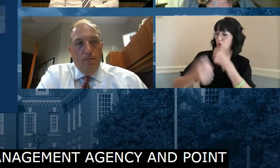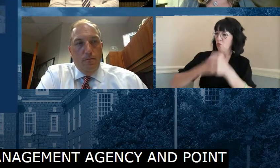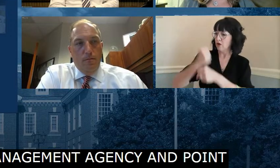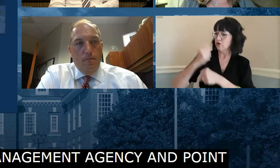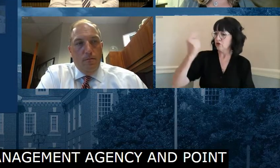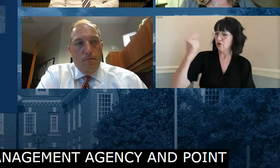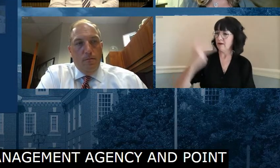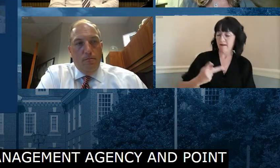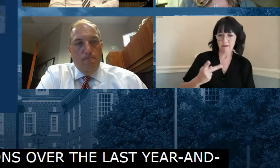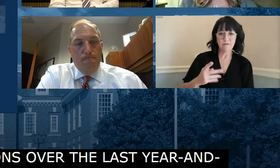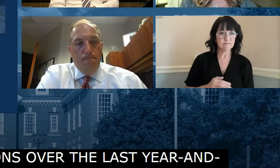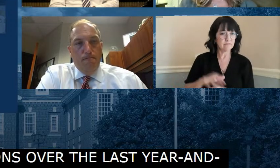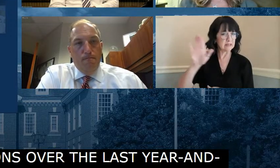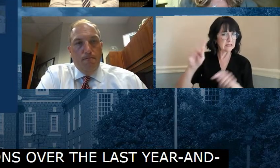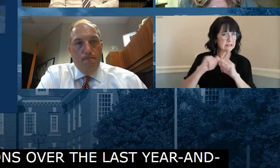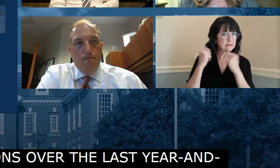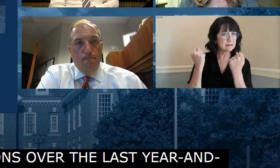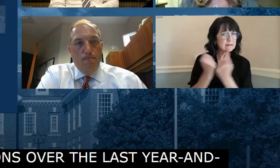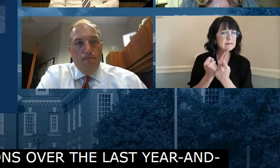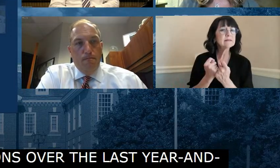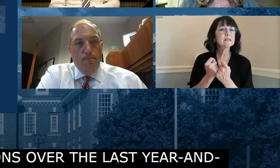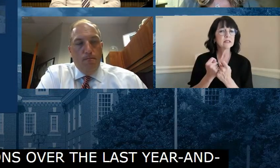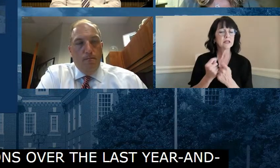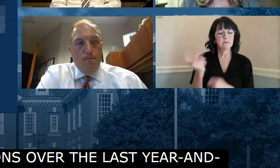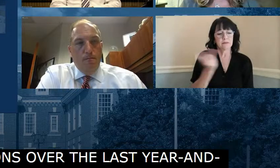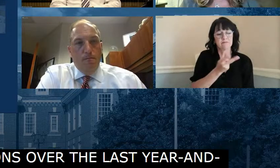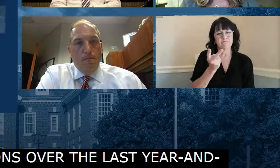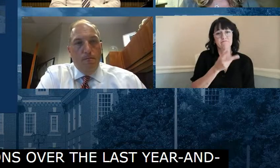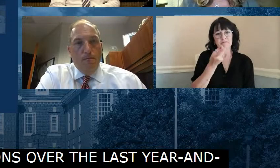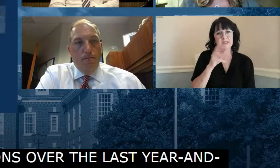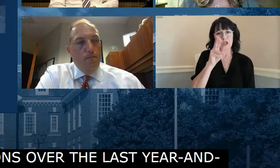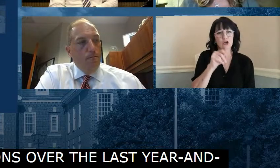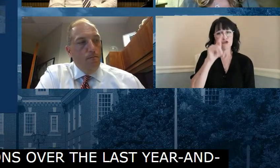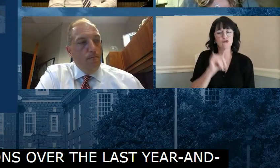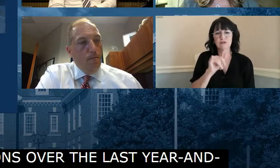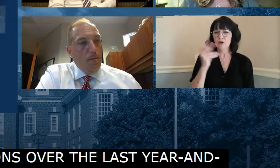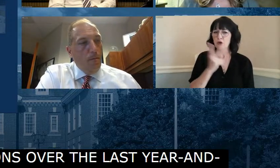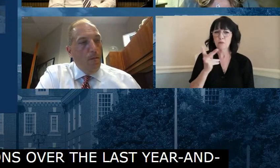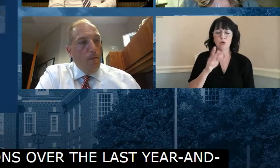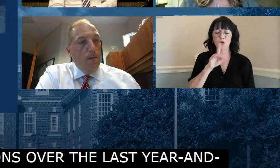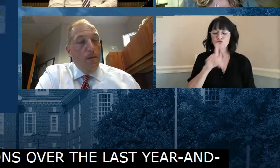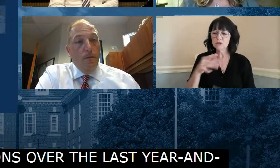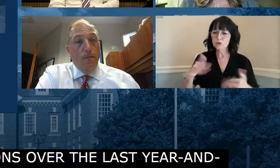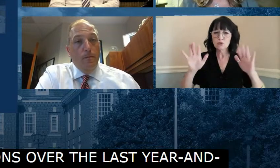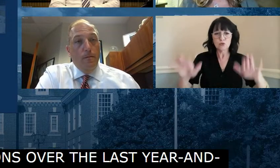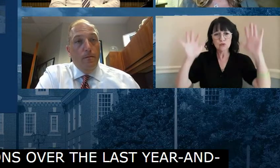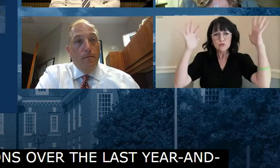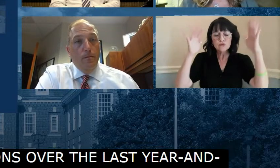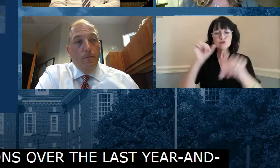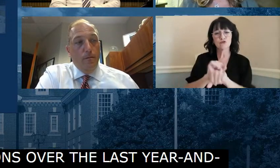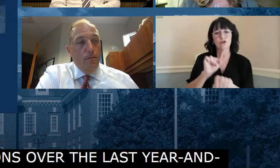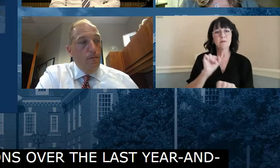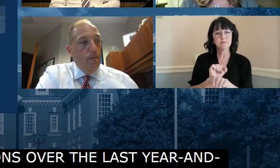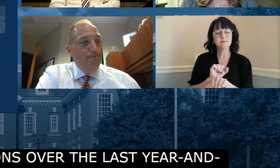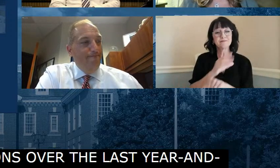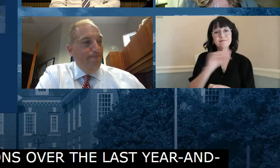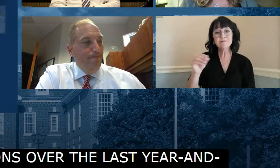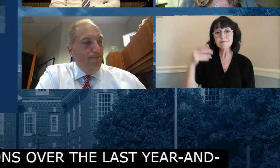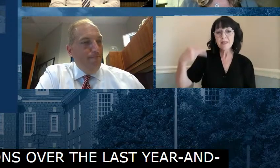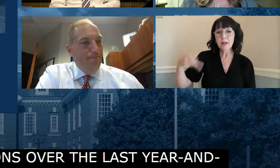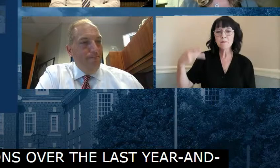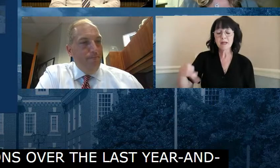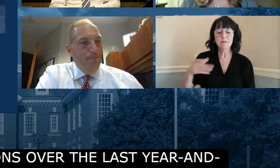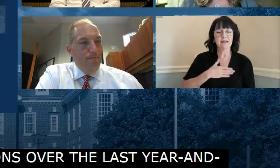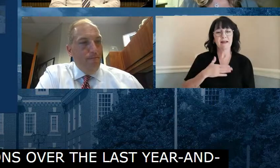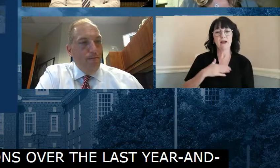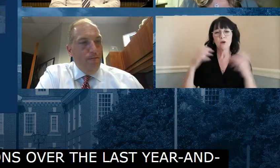And he and his team and Dr. Rattay and their team's just doing an outstanding job. And of course, Pam, who's our sign language